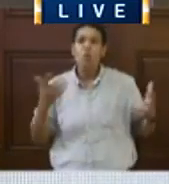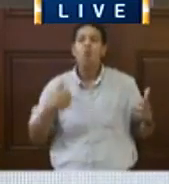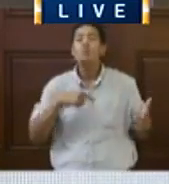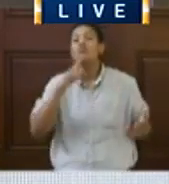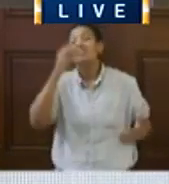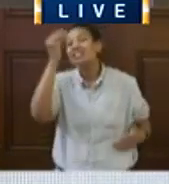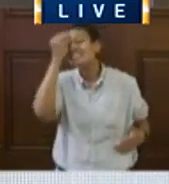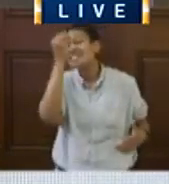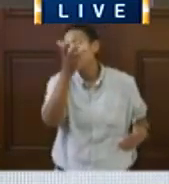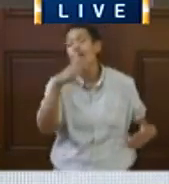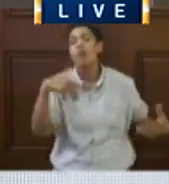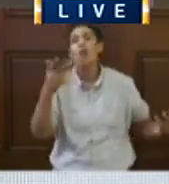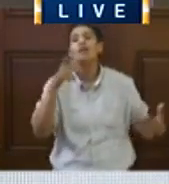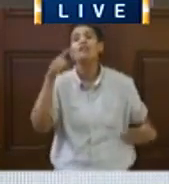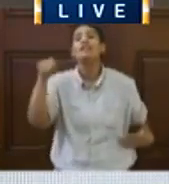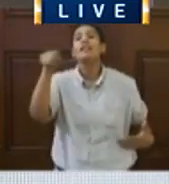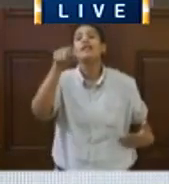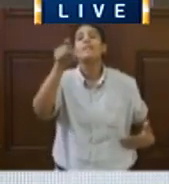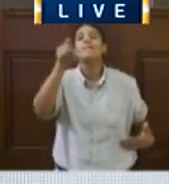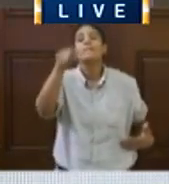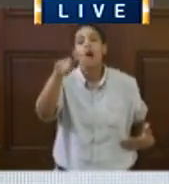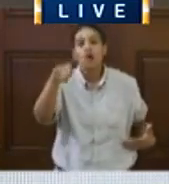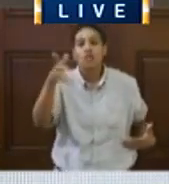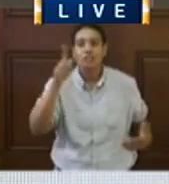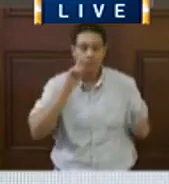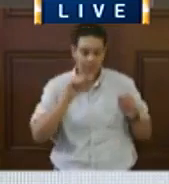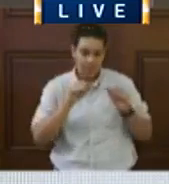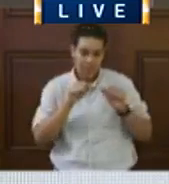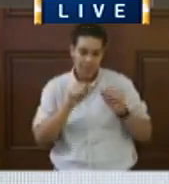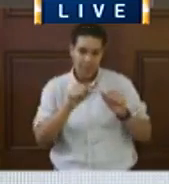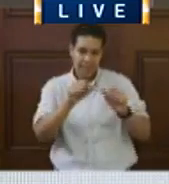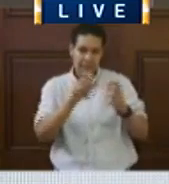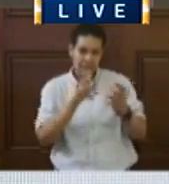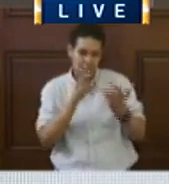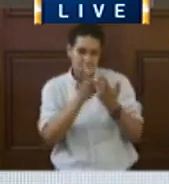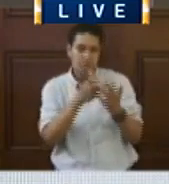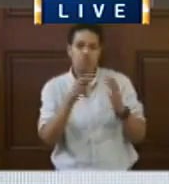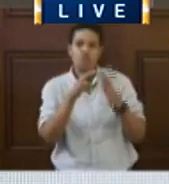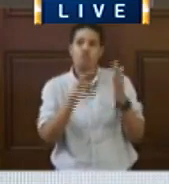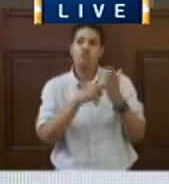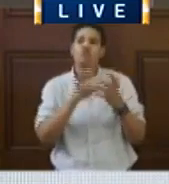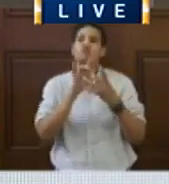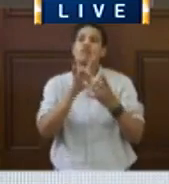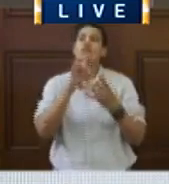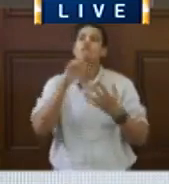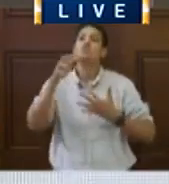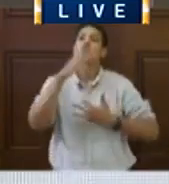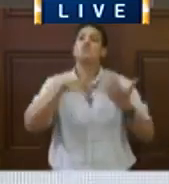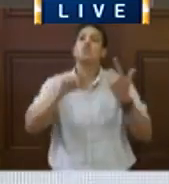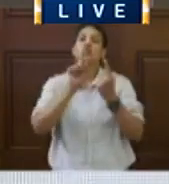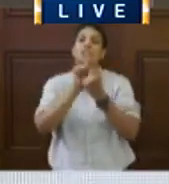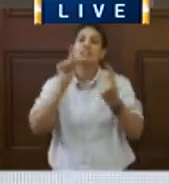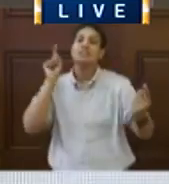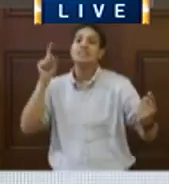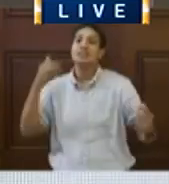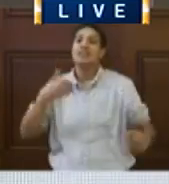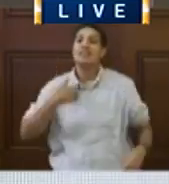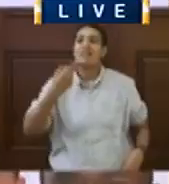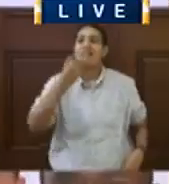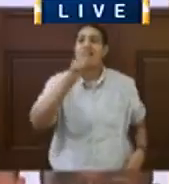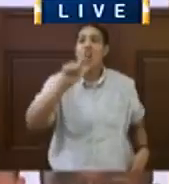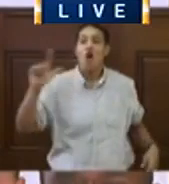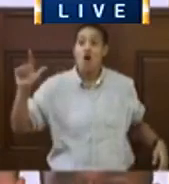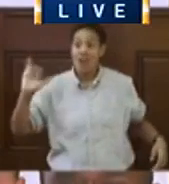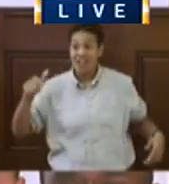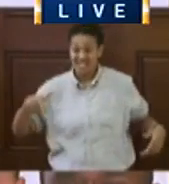is that they must maintain the rules around social distancing. So if you have a hall of this size